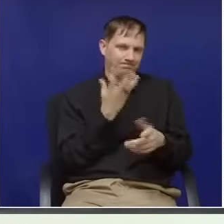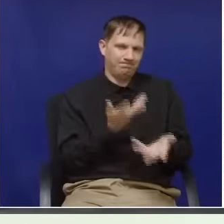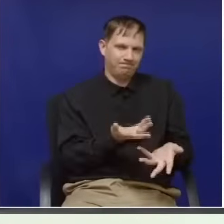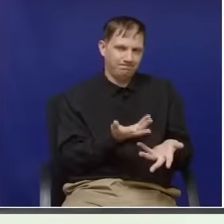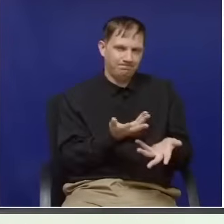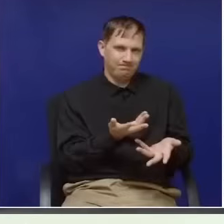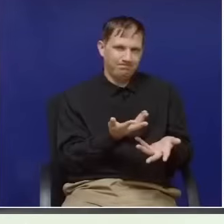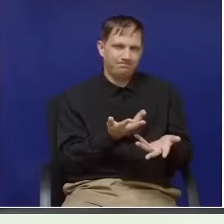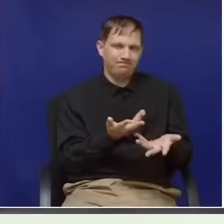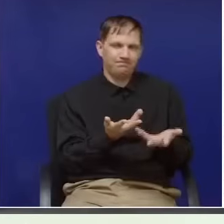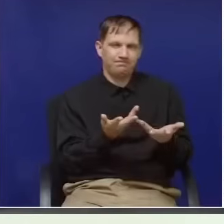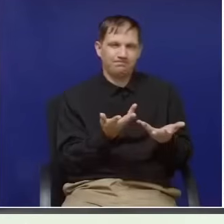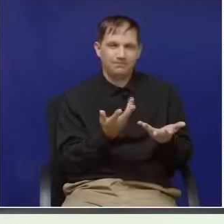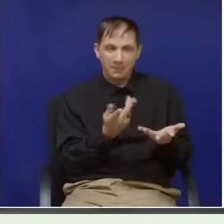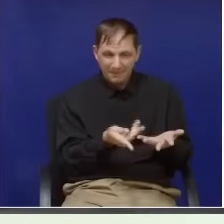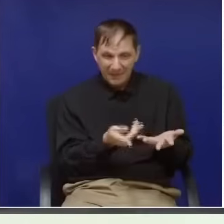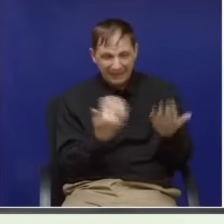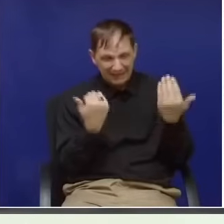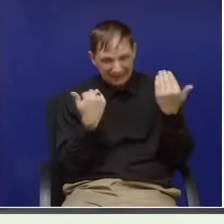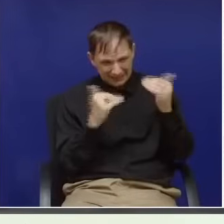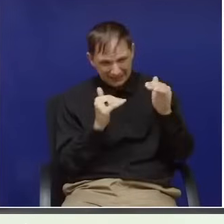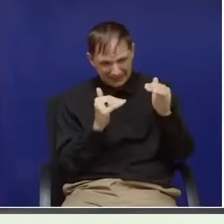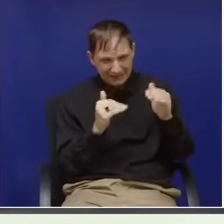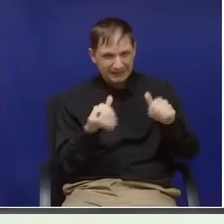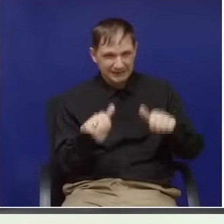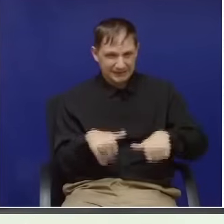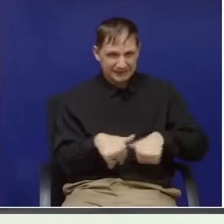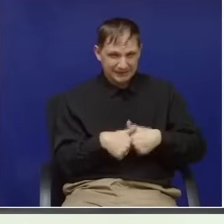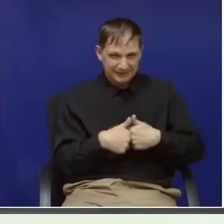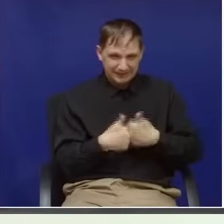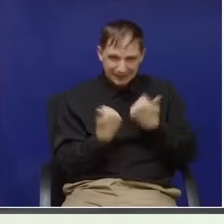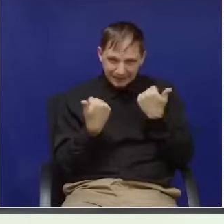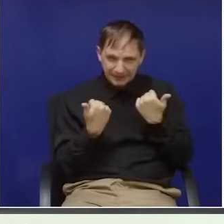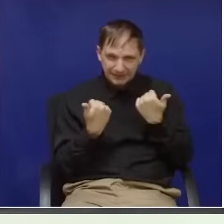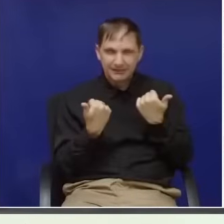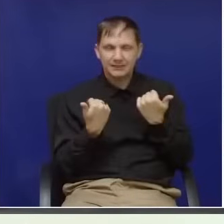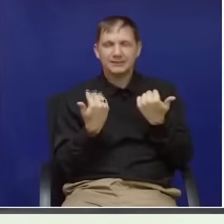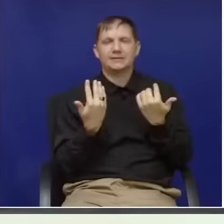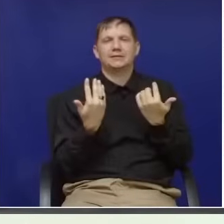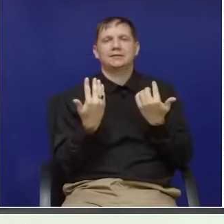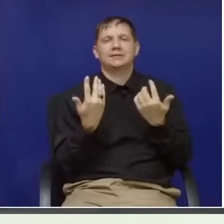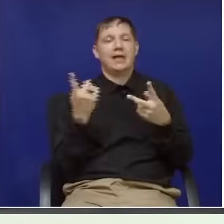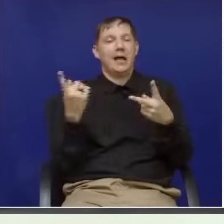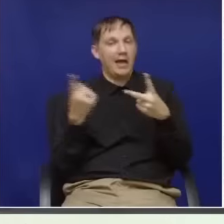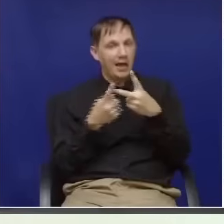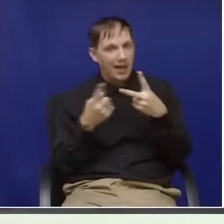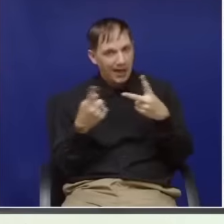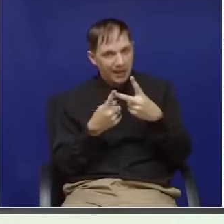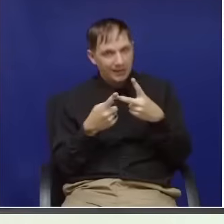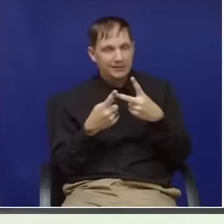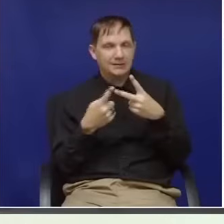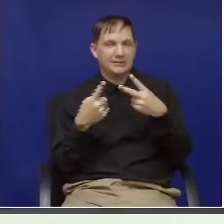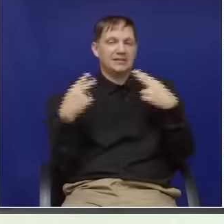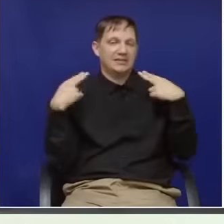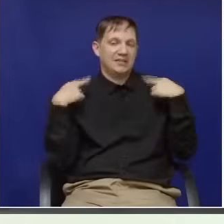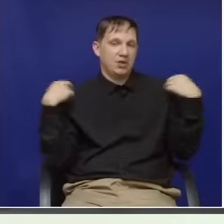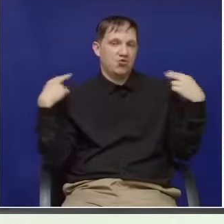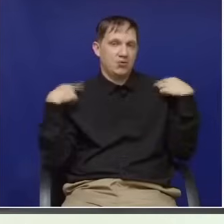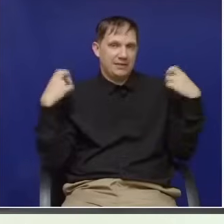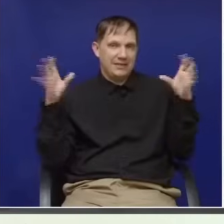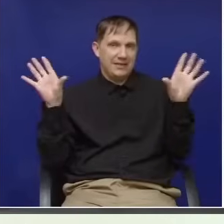despite the resource constraints that were there and the fact that within the security cluster